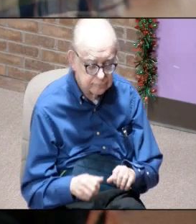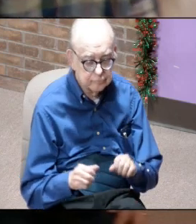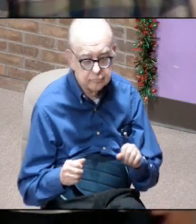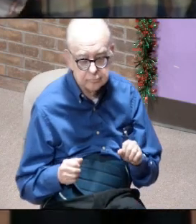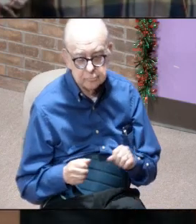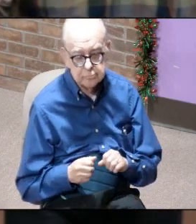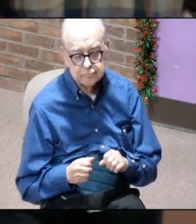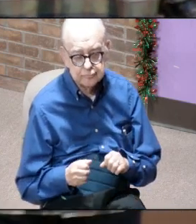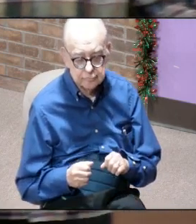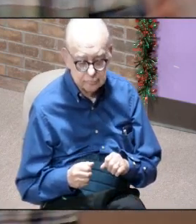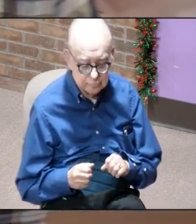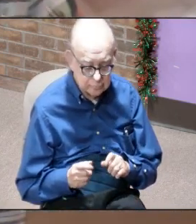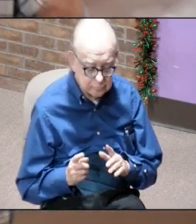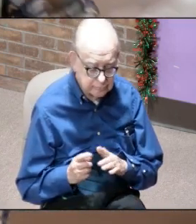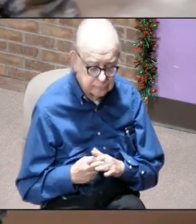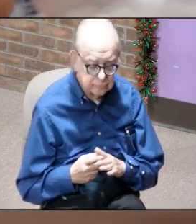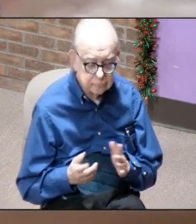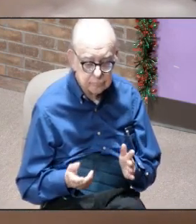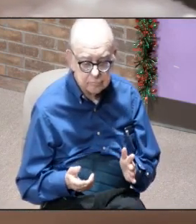area and they start